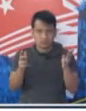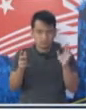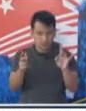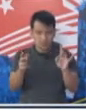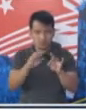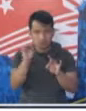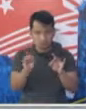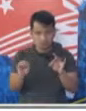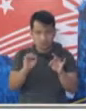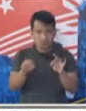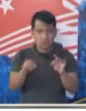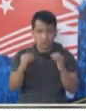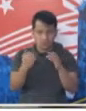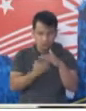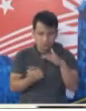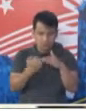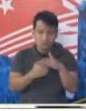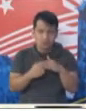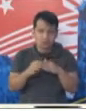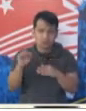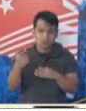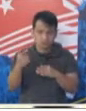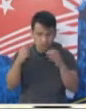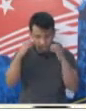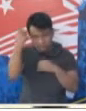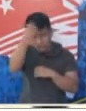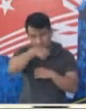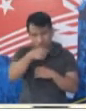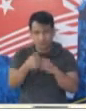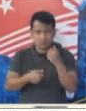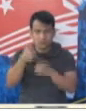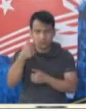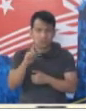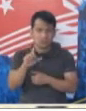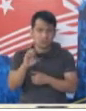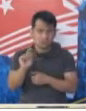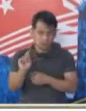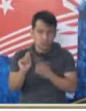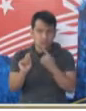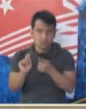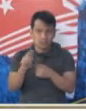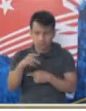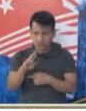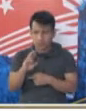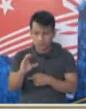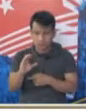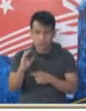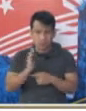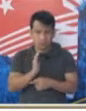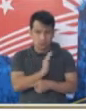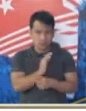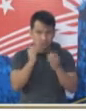30-48% lamang ng elementary at secondary education graduates ang pumapasa sa LET. Ayon kay PRC Board for